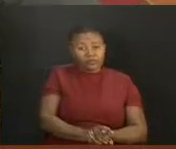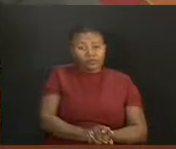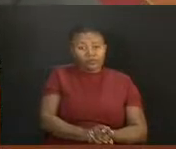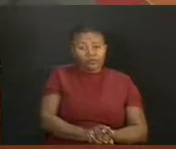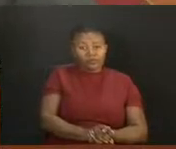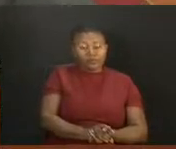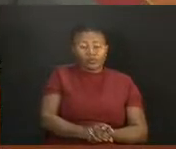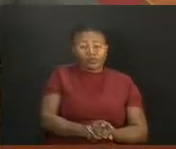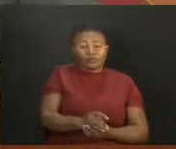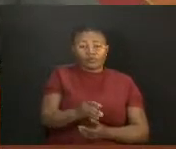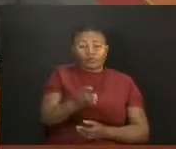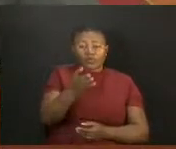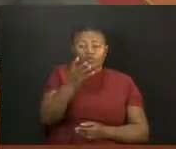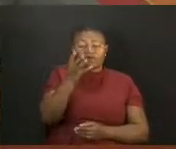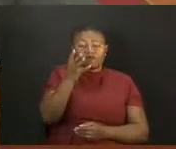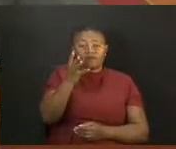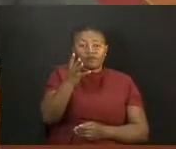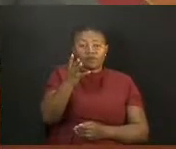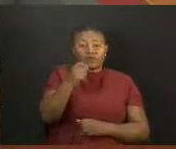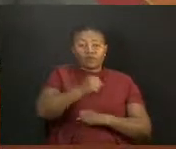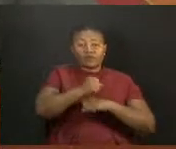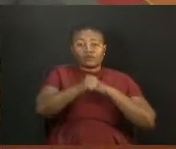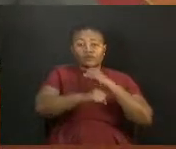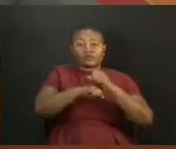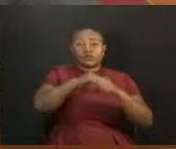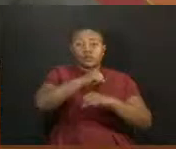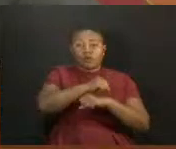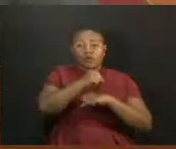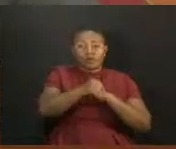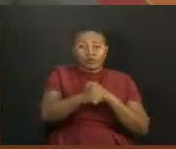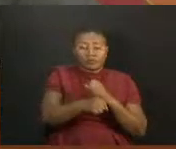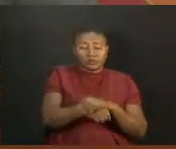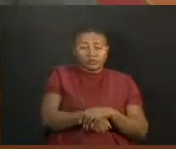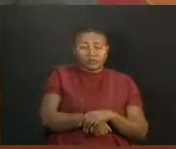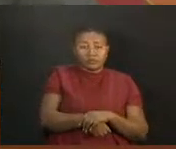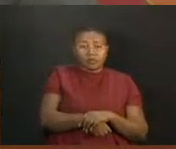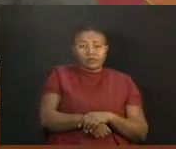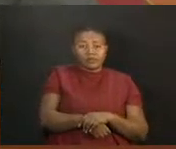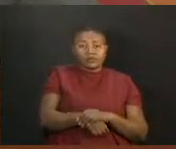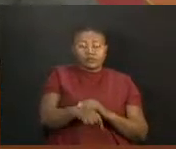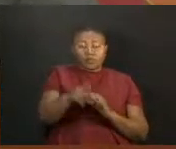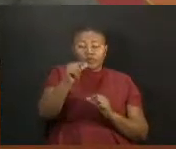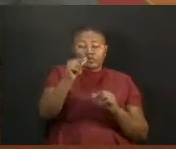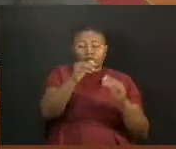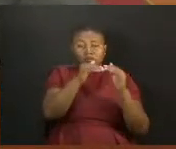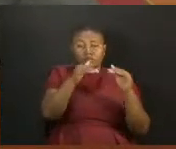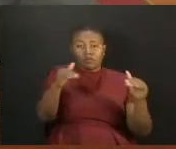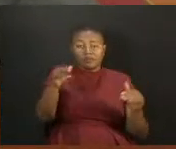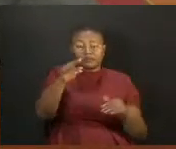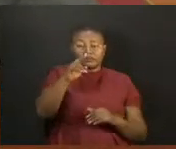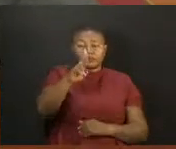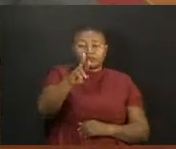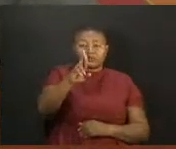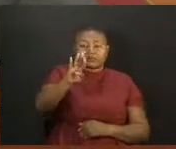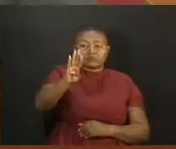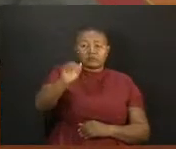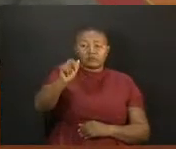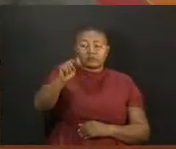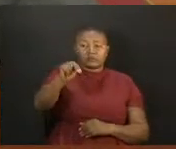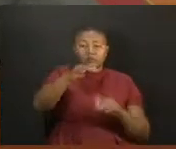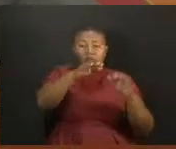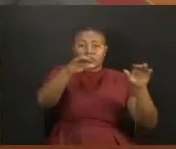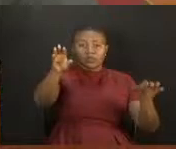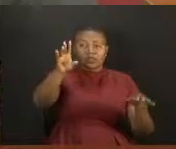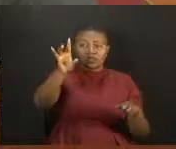4-structure facility made up of the tower block, 20 floors, urban block, 8 floors, amenity block,